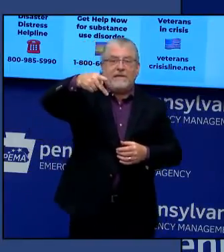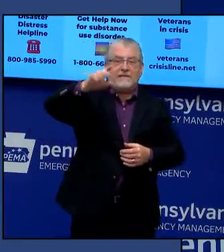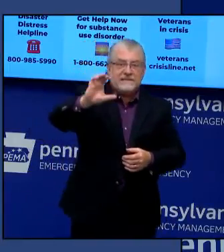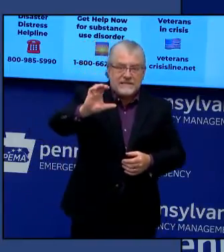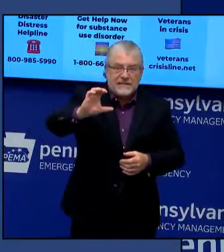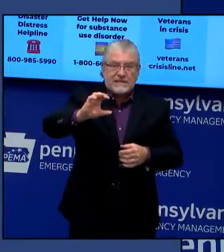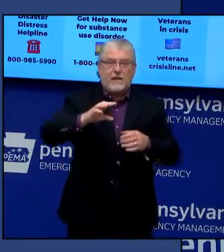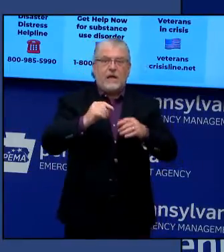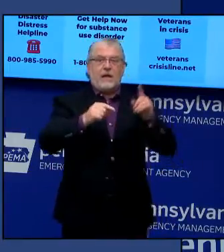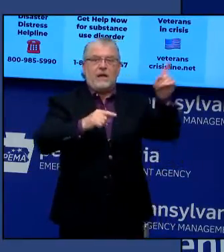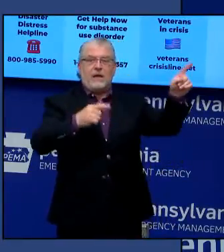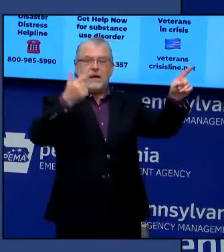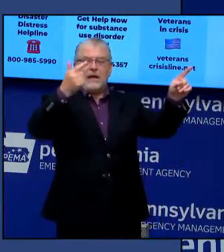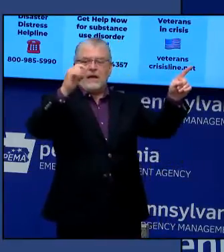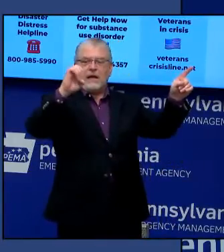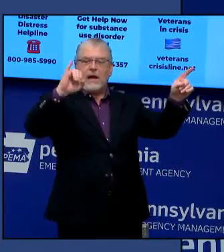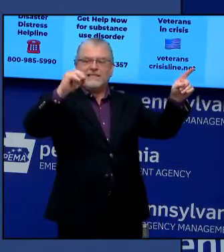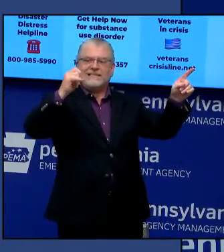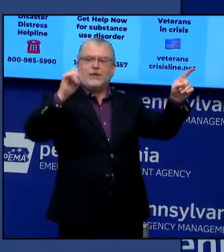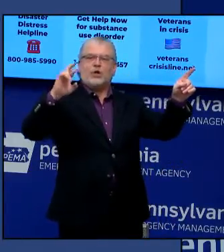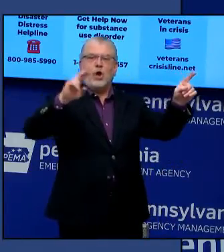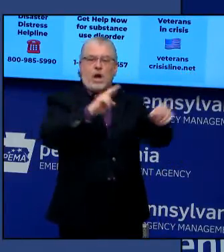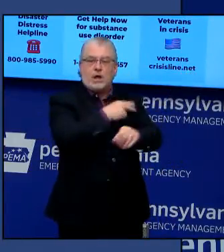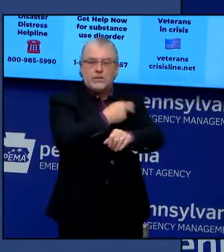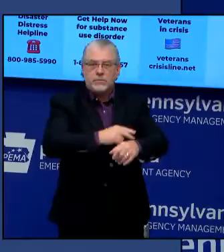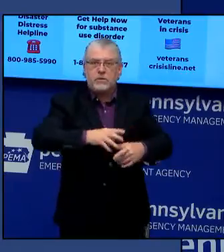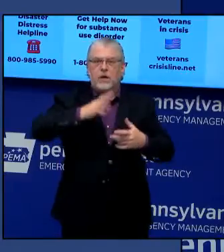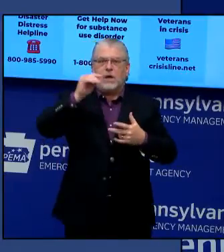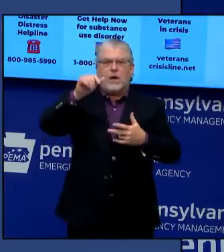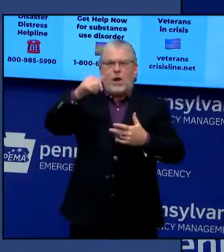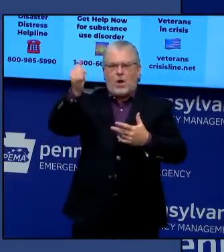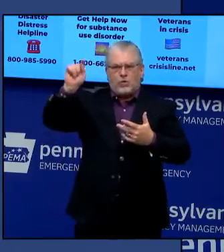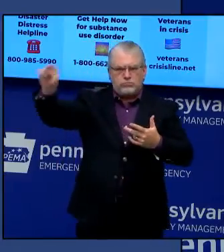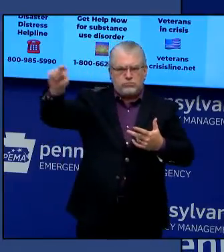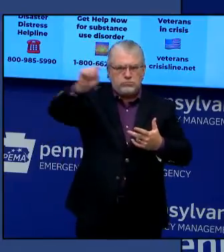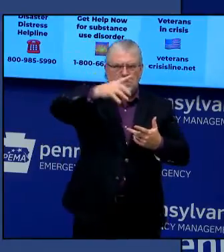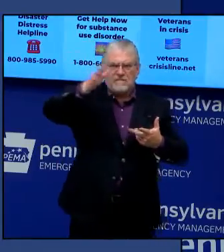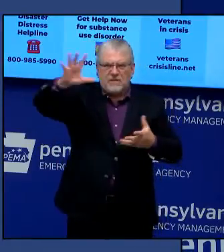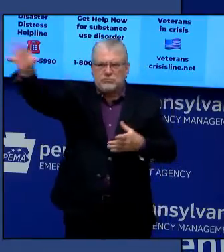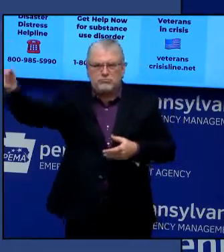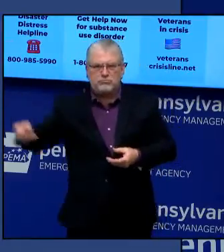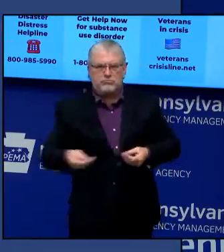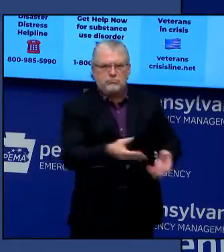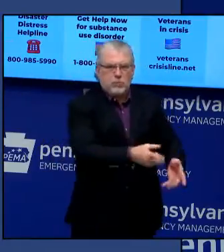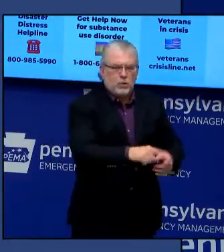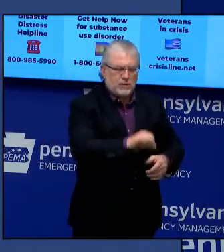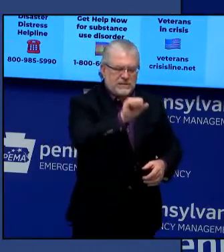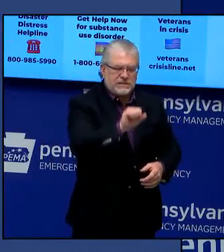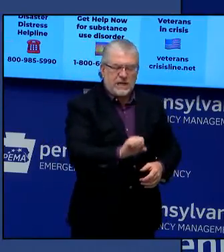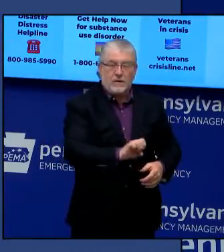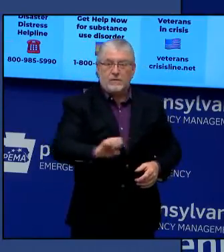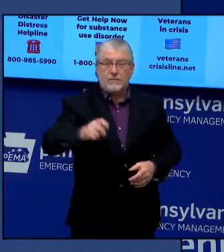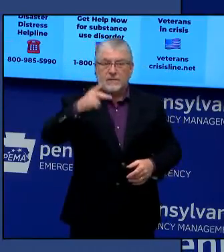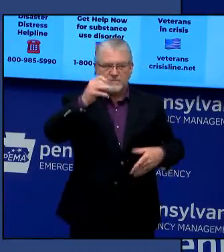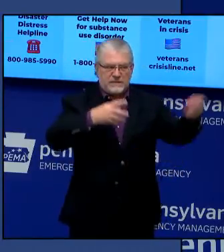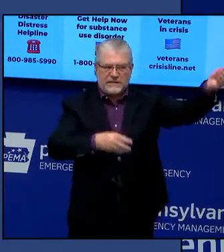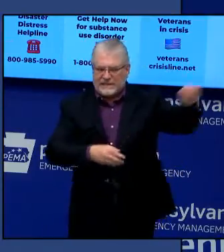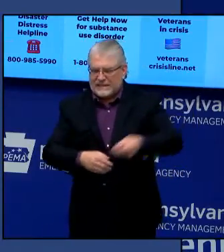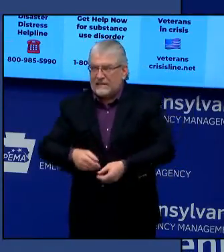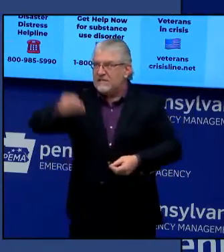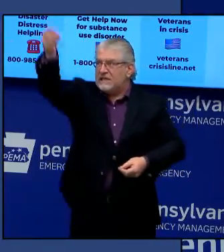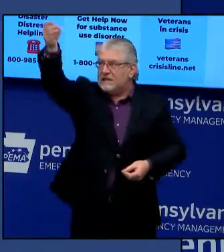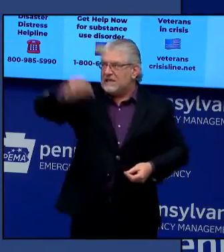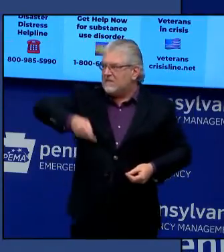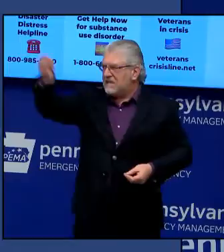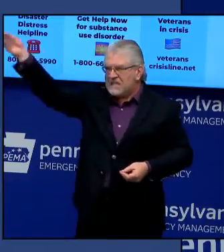Philadelphia, such as gowns and masks and gloves, to be able to allow them to take care of sick patients with